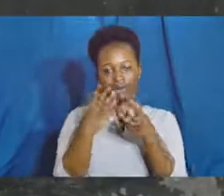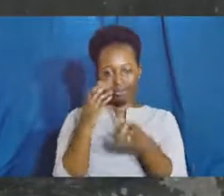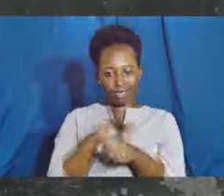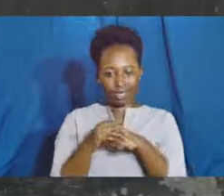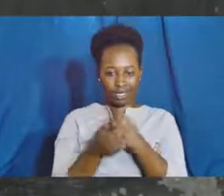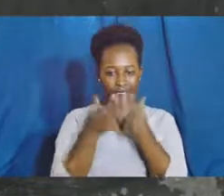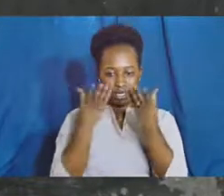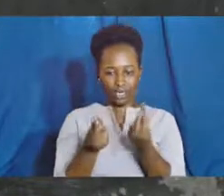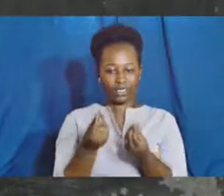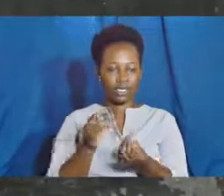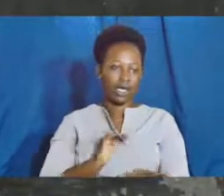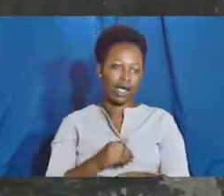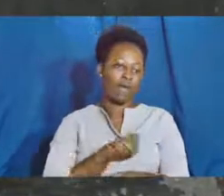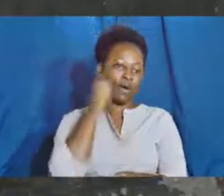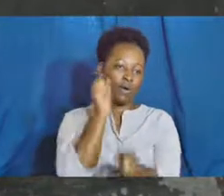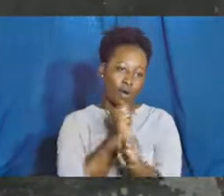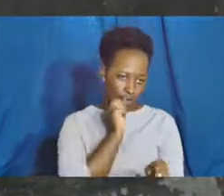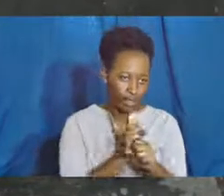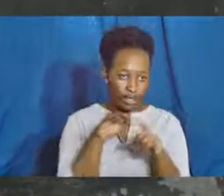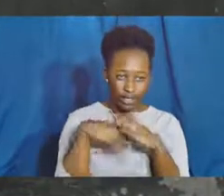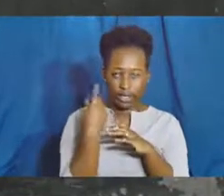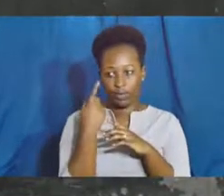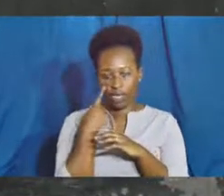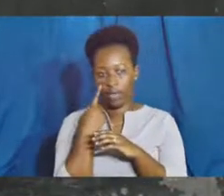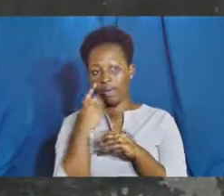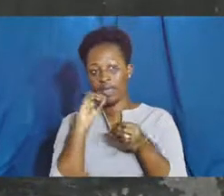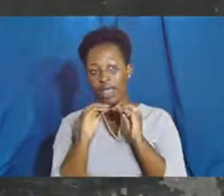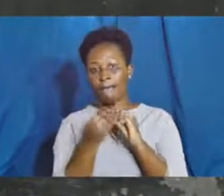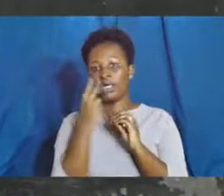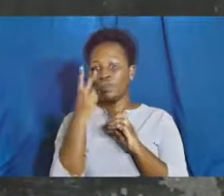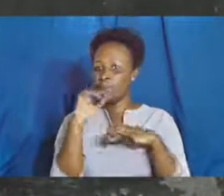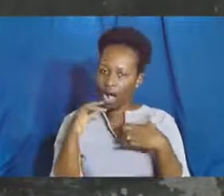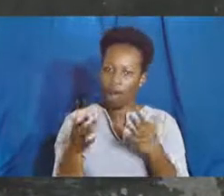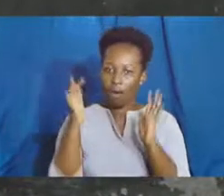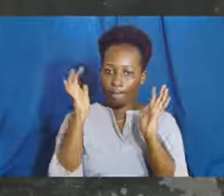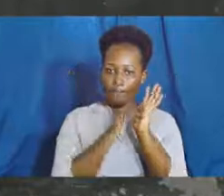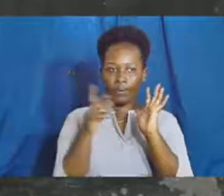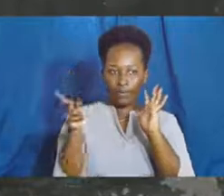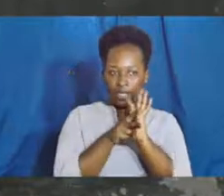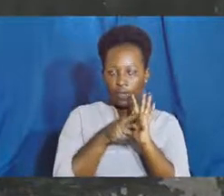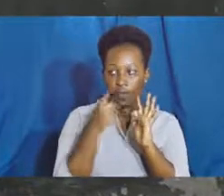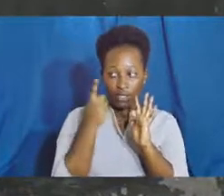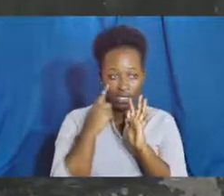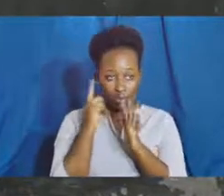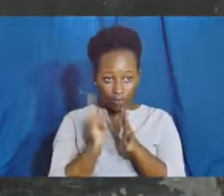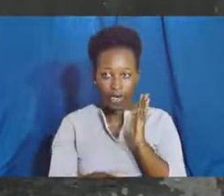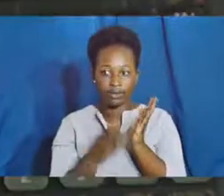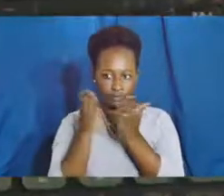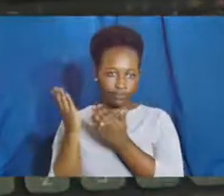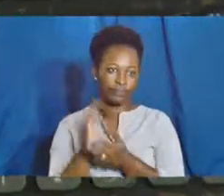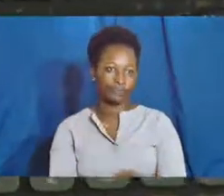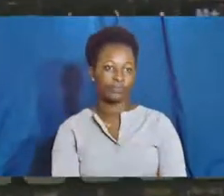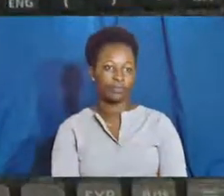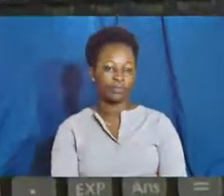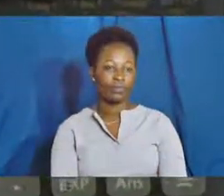our work here. So then we have number 2, you place on equal again and you find